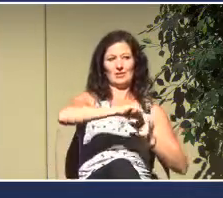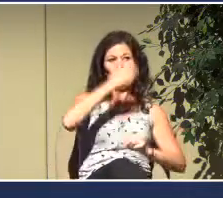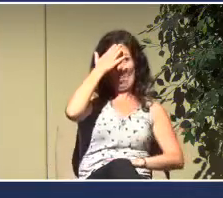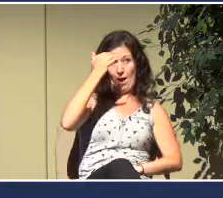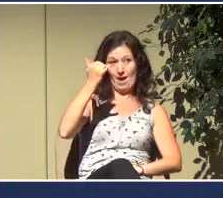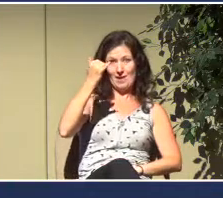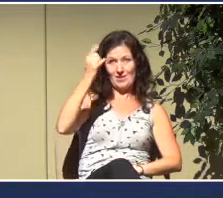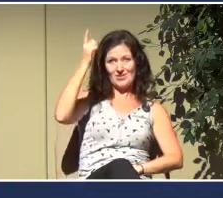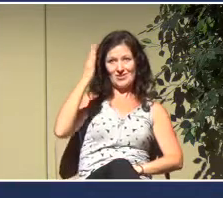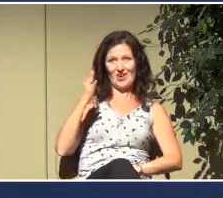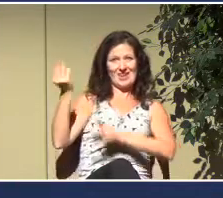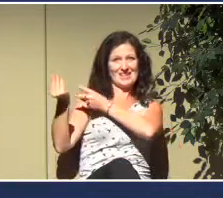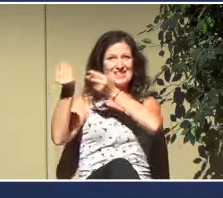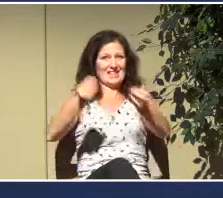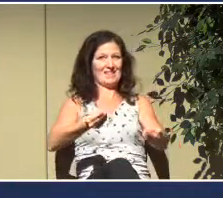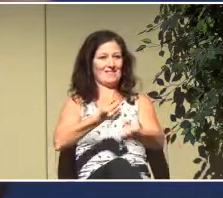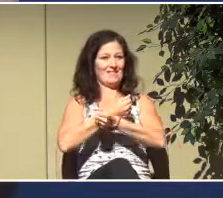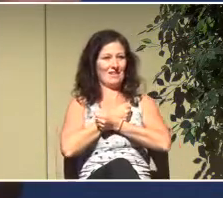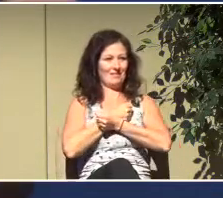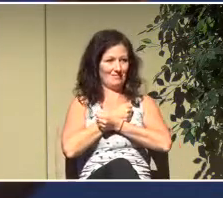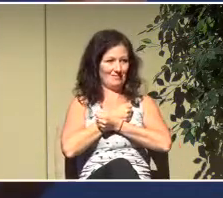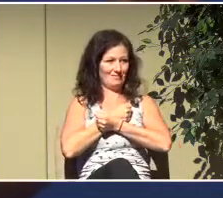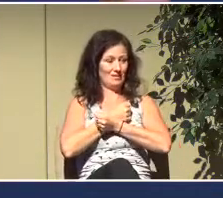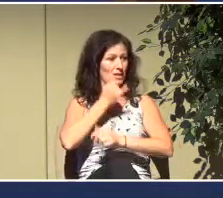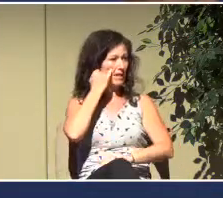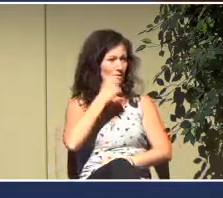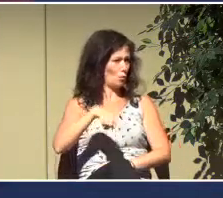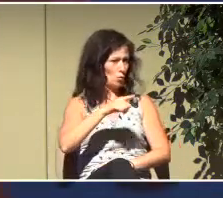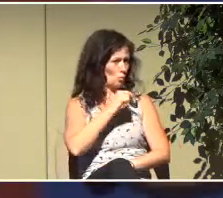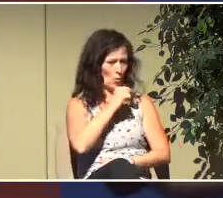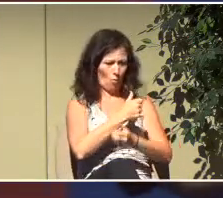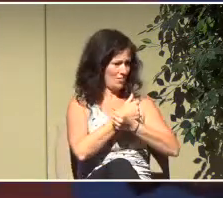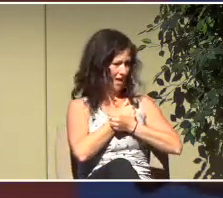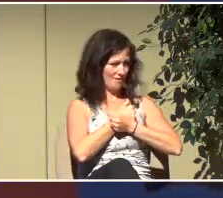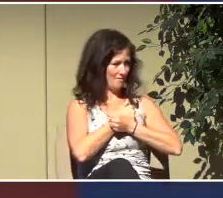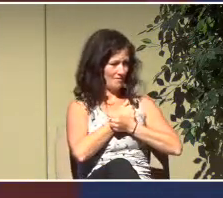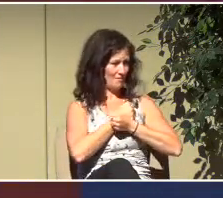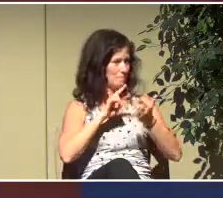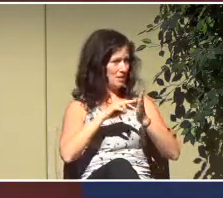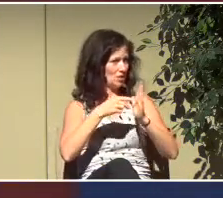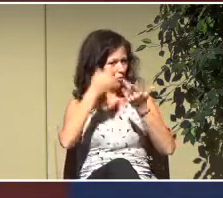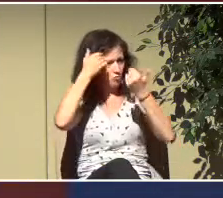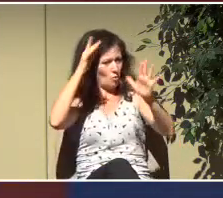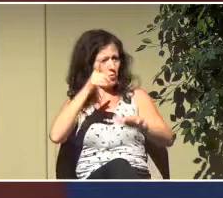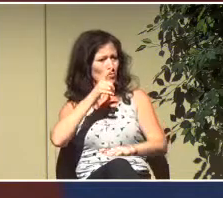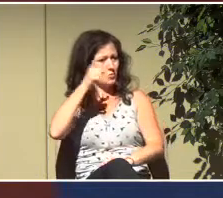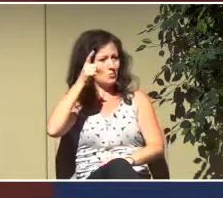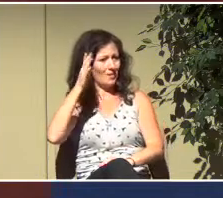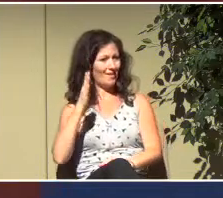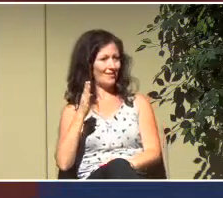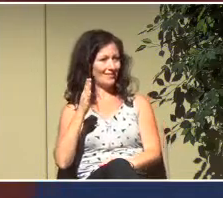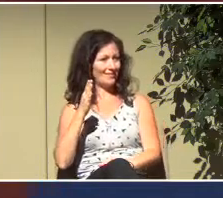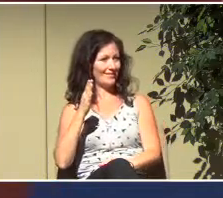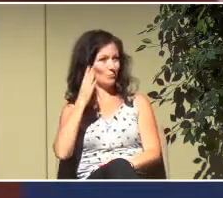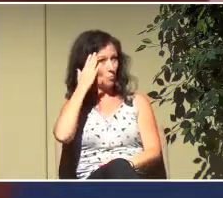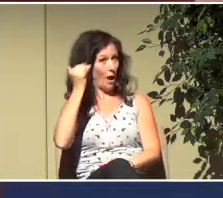has been born of God and knows God. Whoever does not love does not know God, because why? God is love.